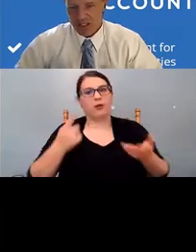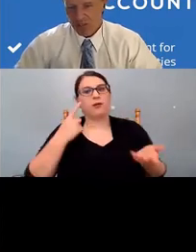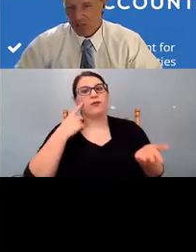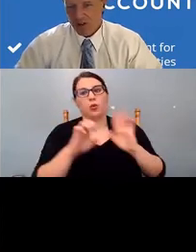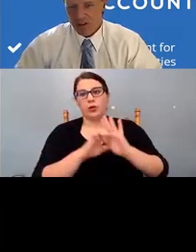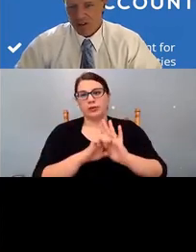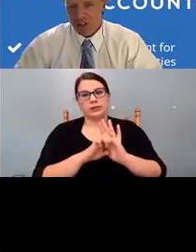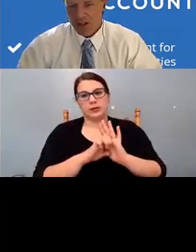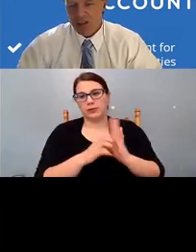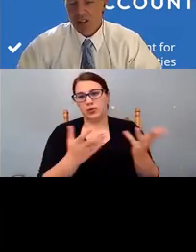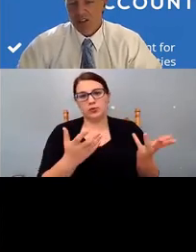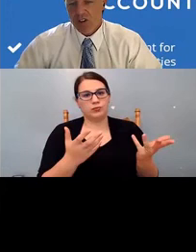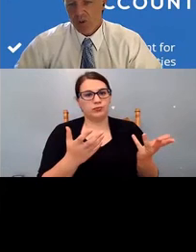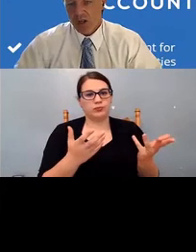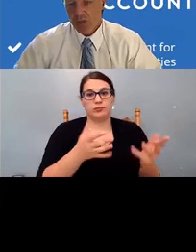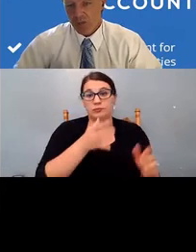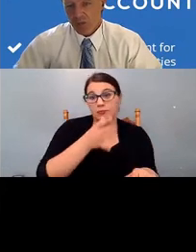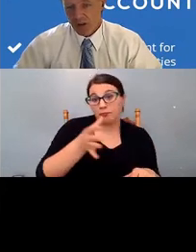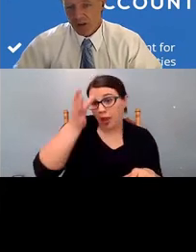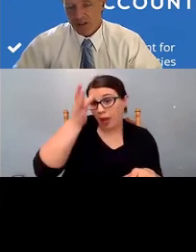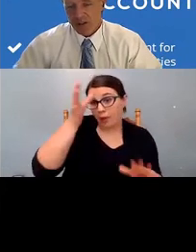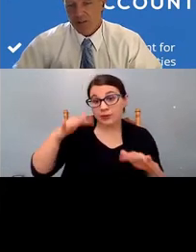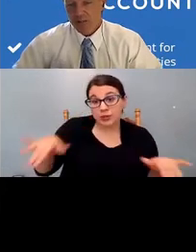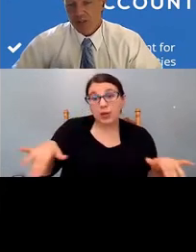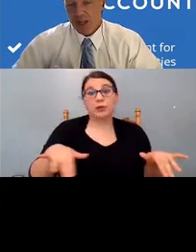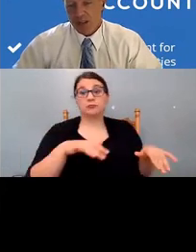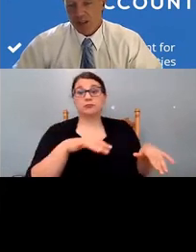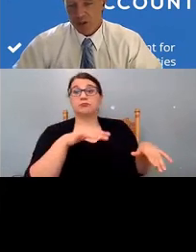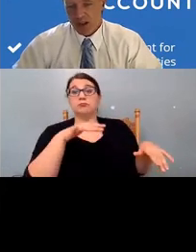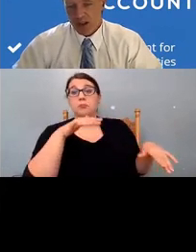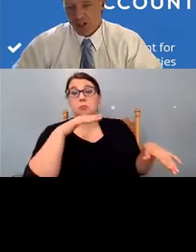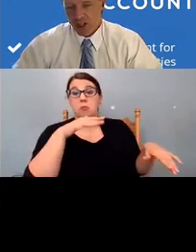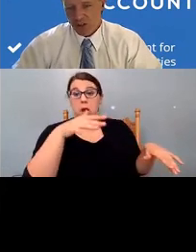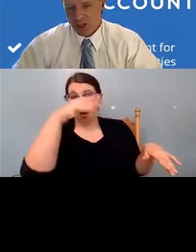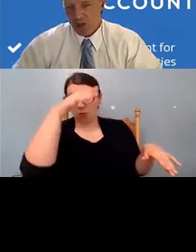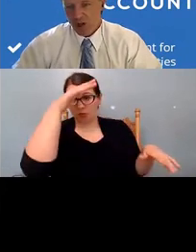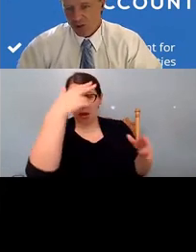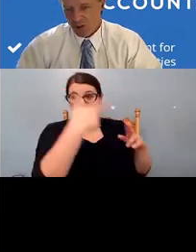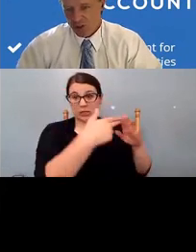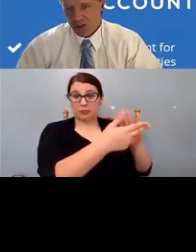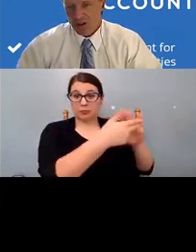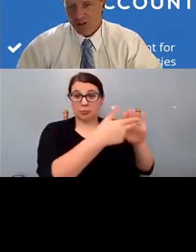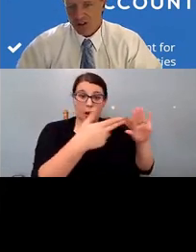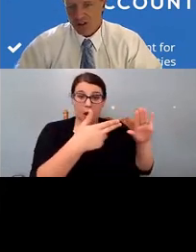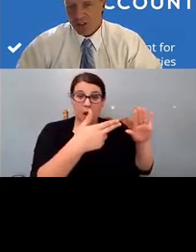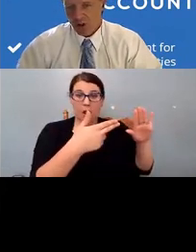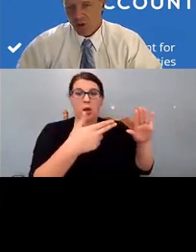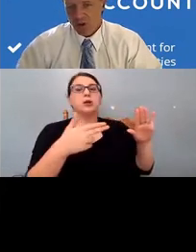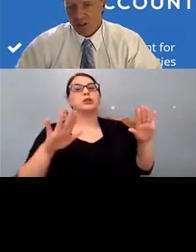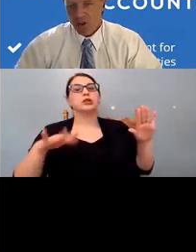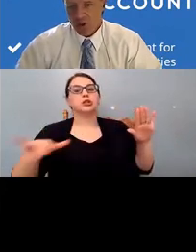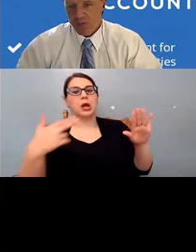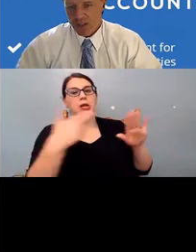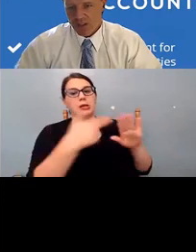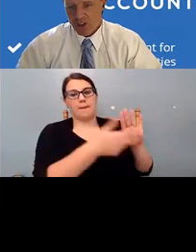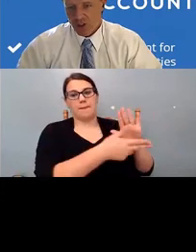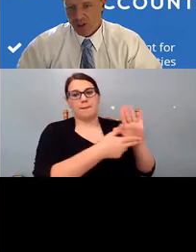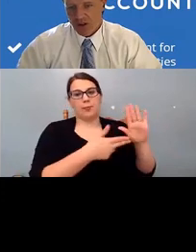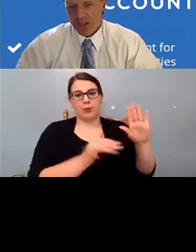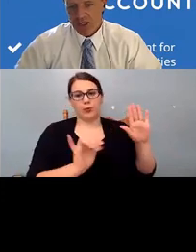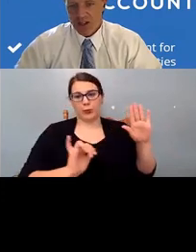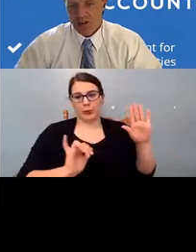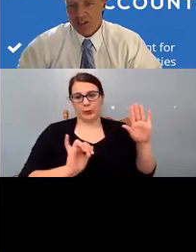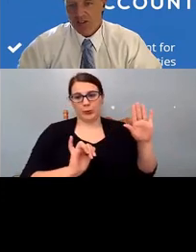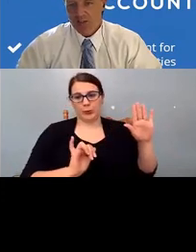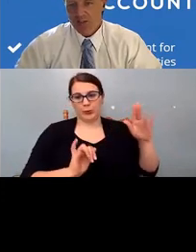of, again, a parent and child. So it would come to the parent, and then it would have the child's name also on the card so that we know who the beneficiary